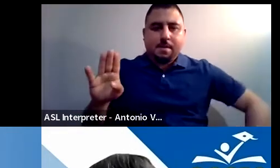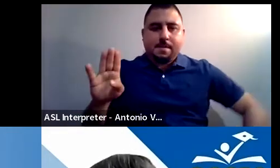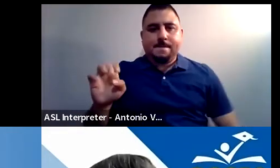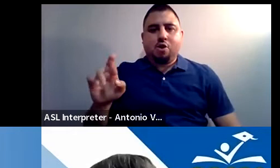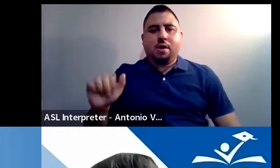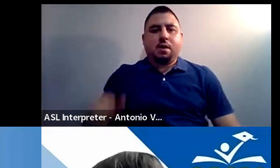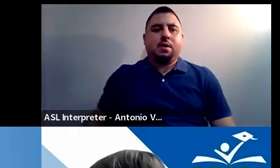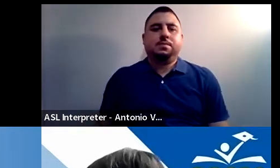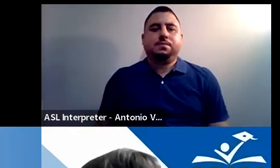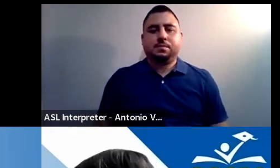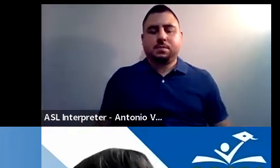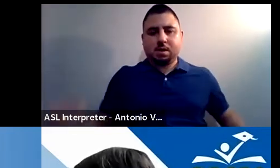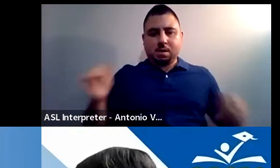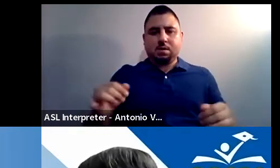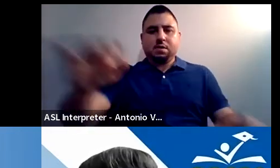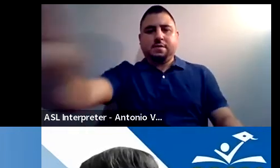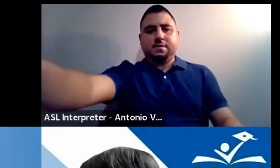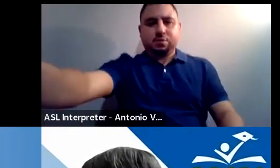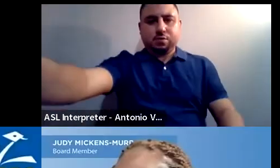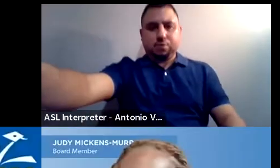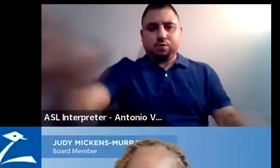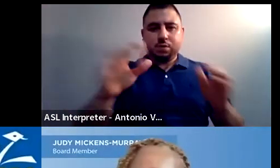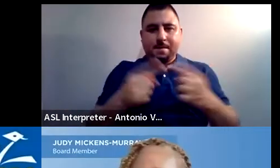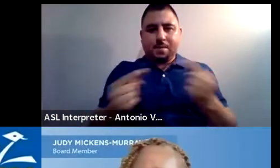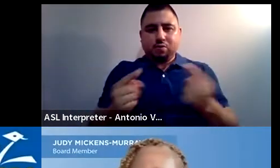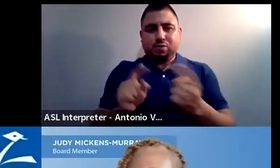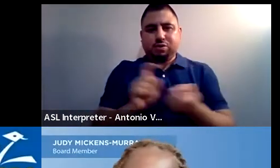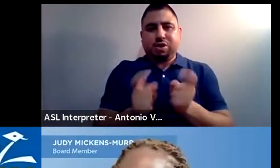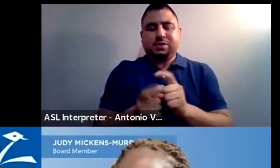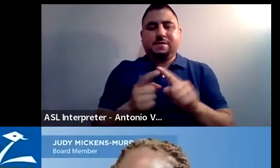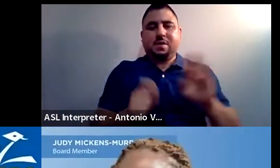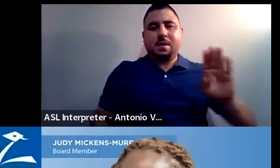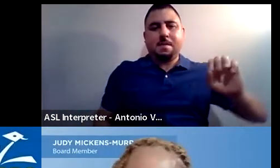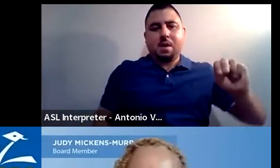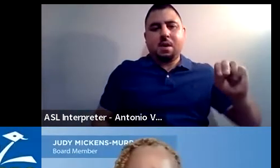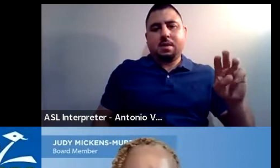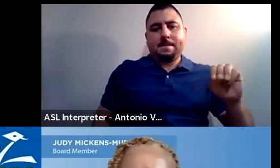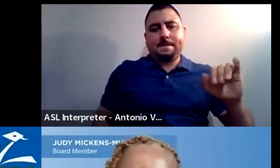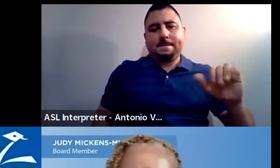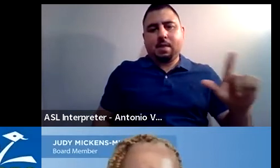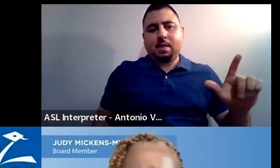an individual opposed to change of the school from Bond Mill Elementary.